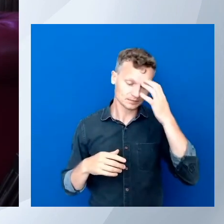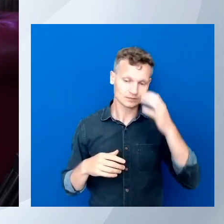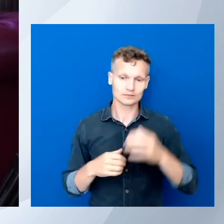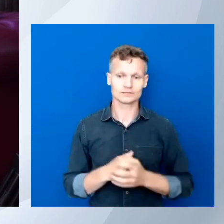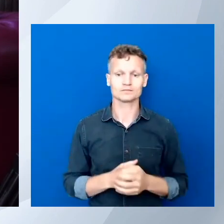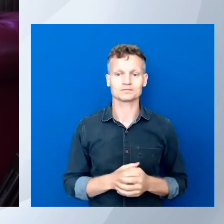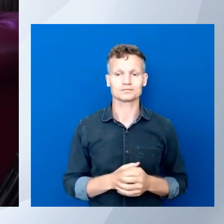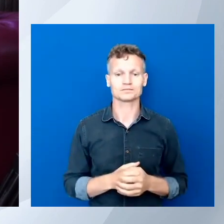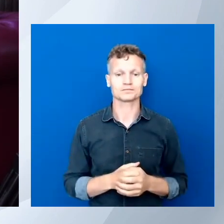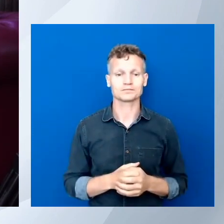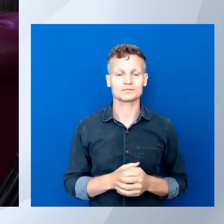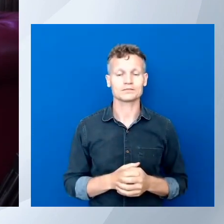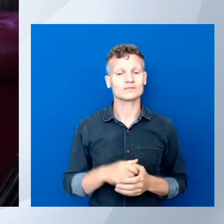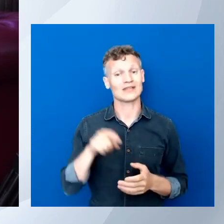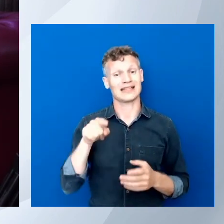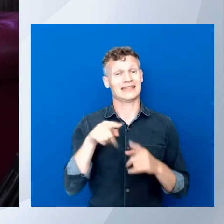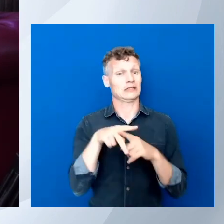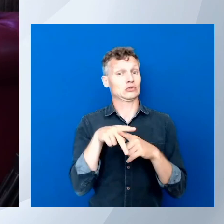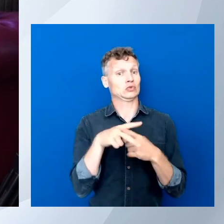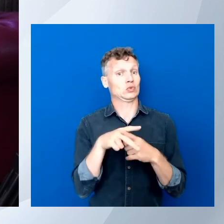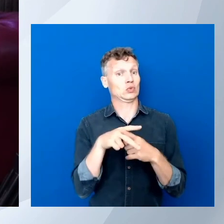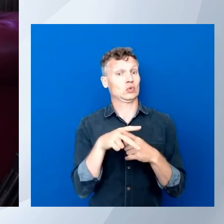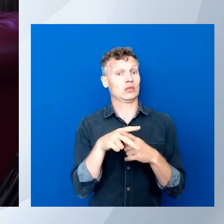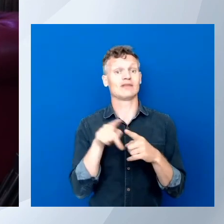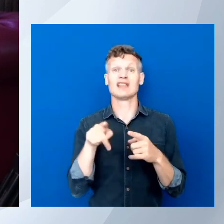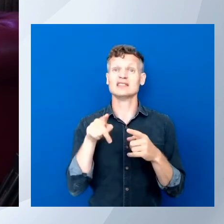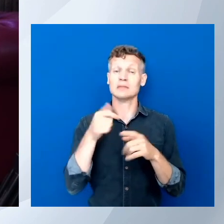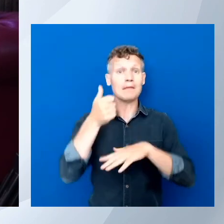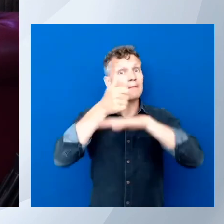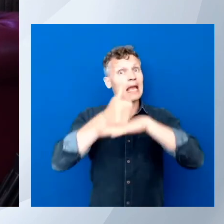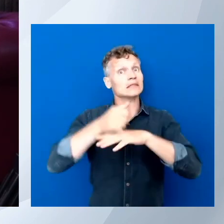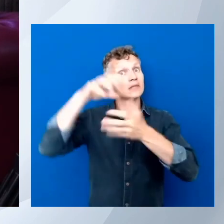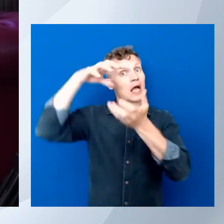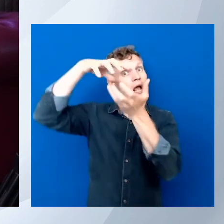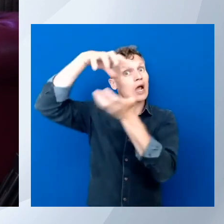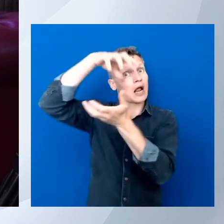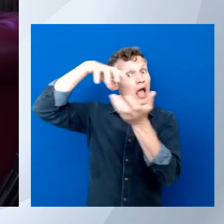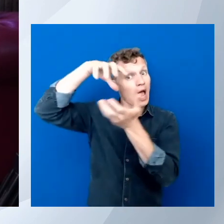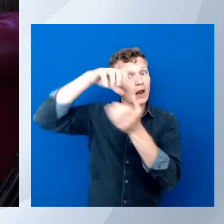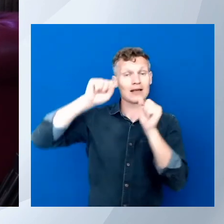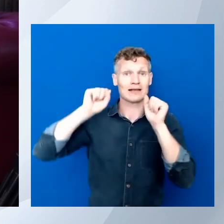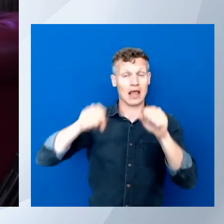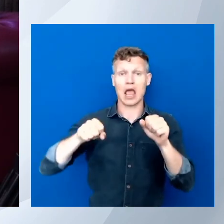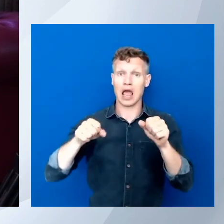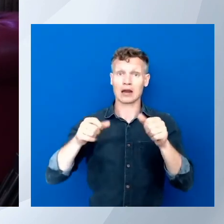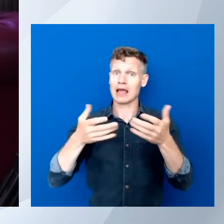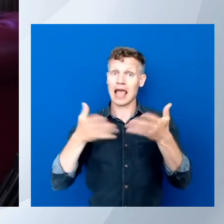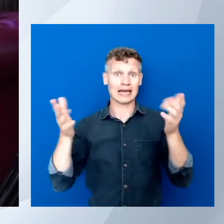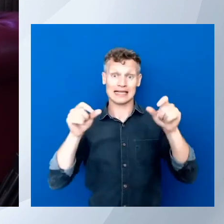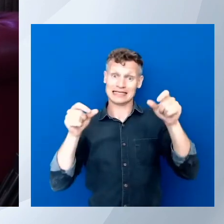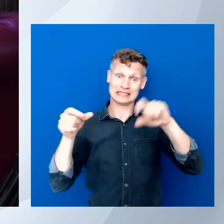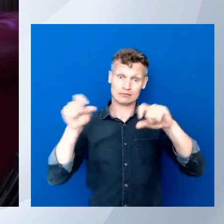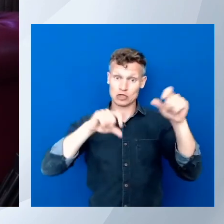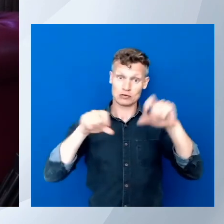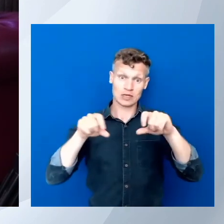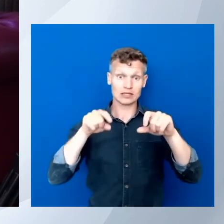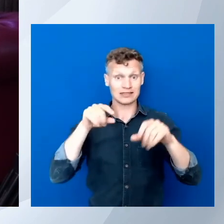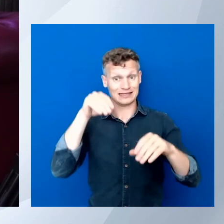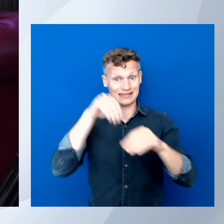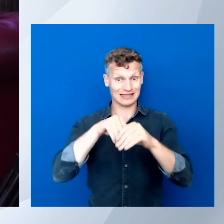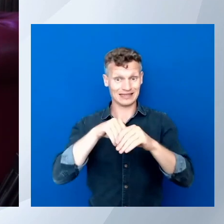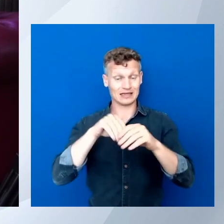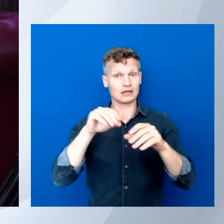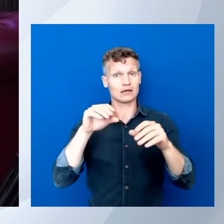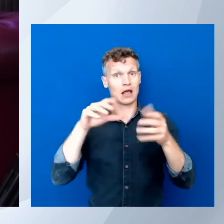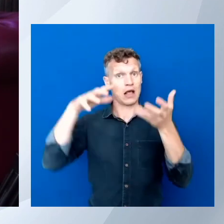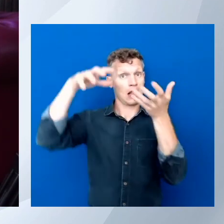this tool, which is cloud-based, allows you to run experiments on your machine or in the cloud and track metrics from your